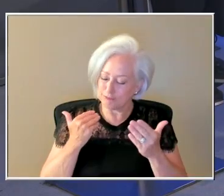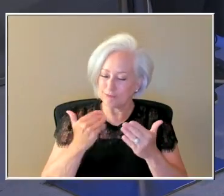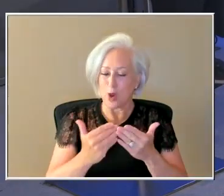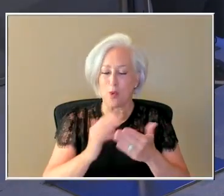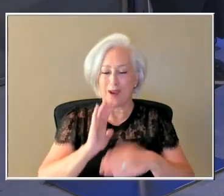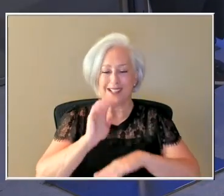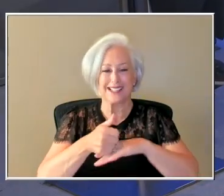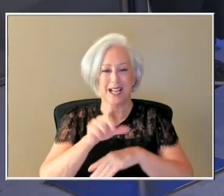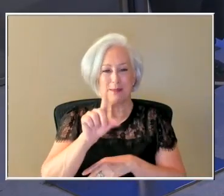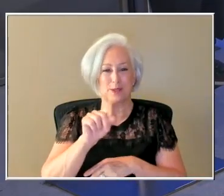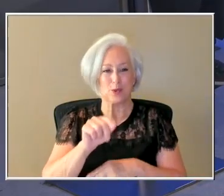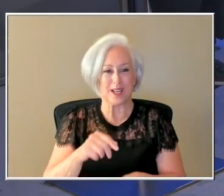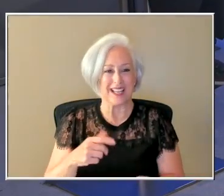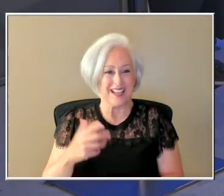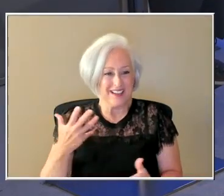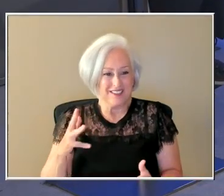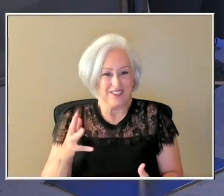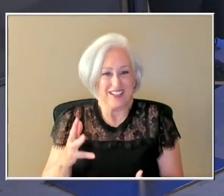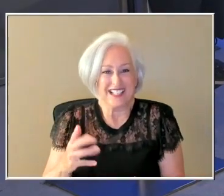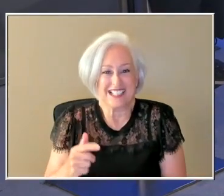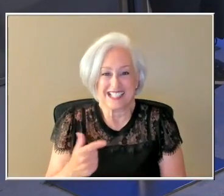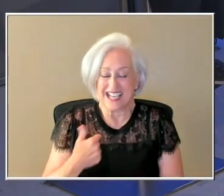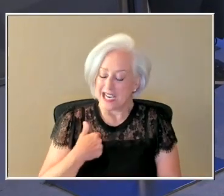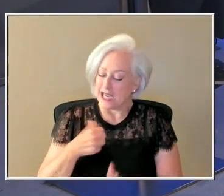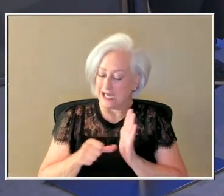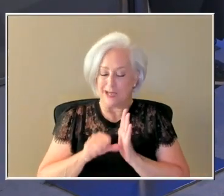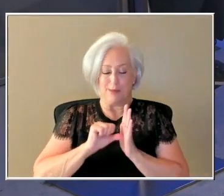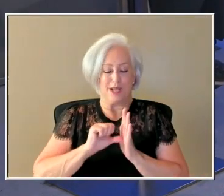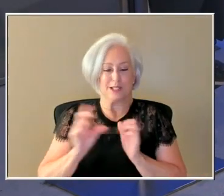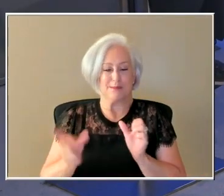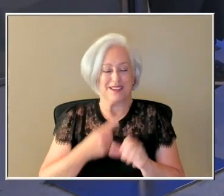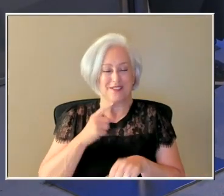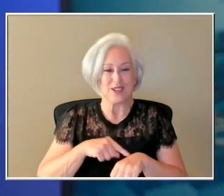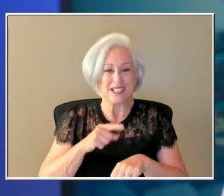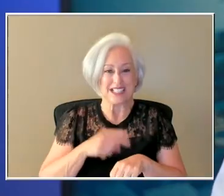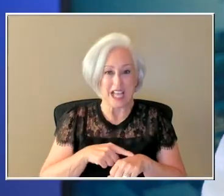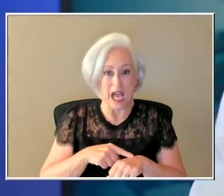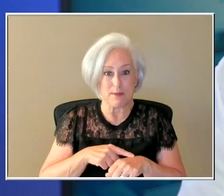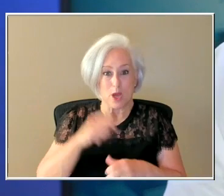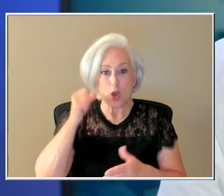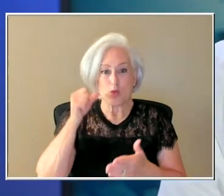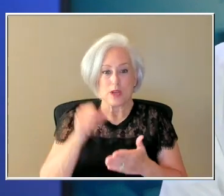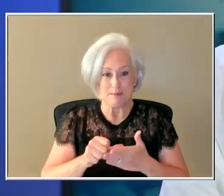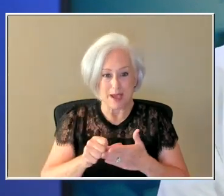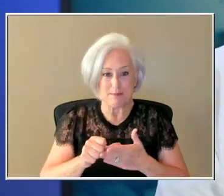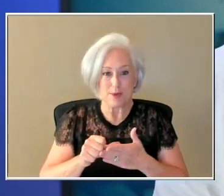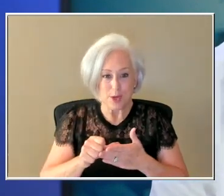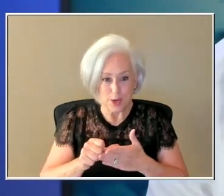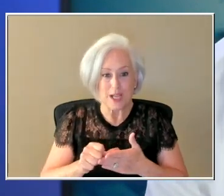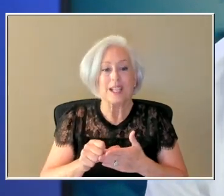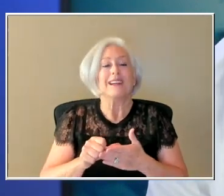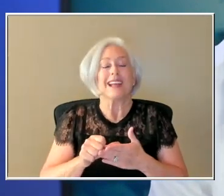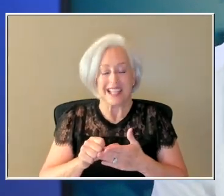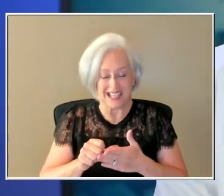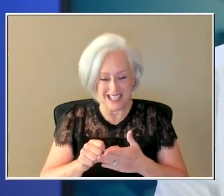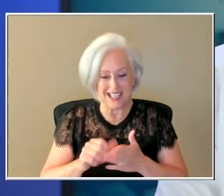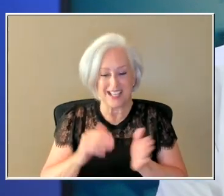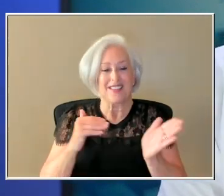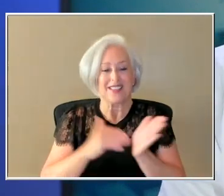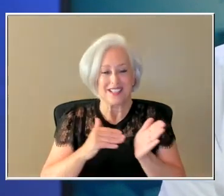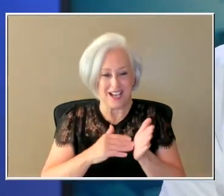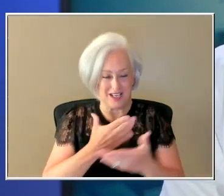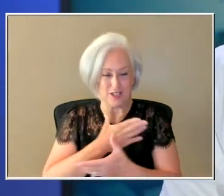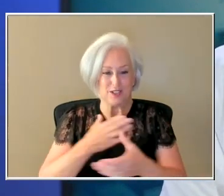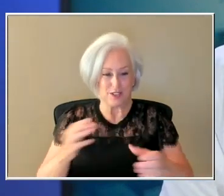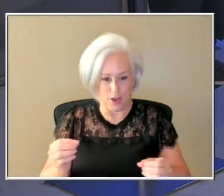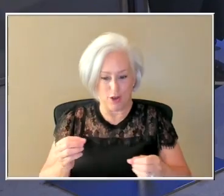done it. So what are you thinking? He impressed me the first time. Okay. And I remember he got down on the floor of the exam room and demonstrated his capabilities. Yes. Right